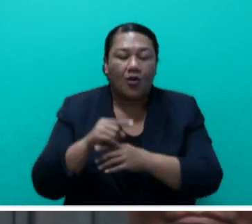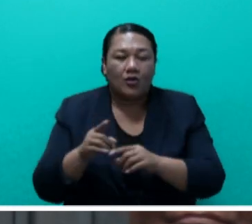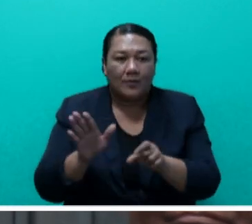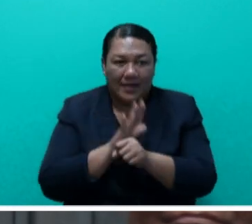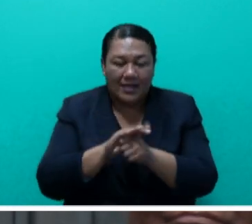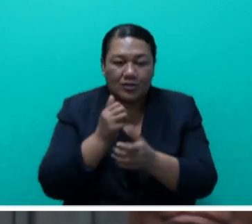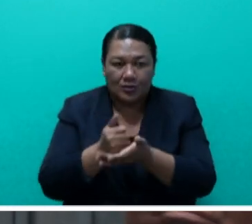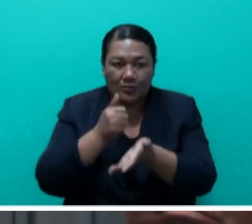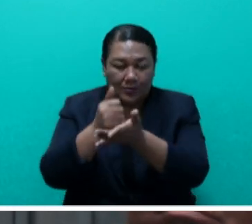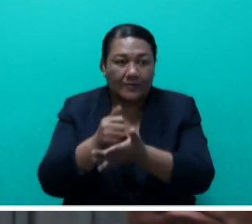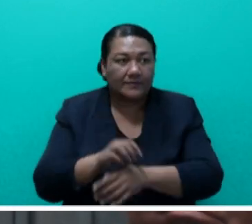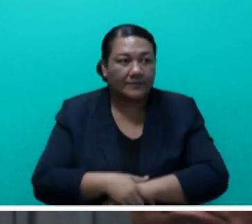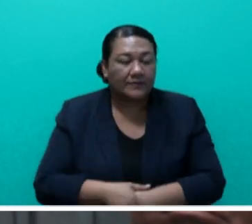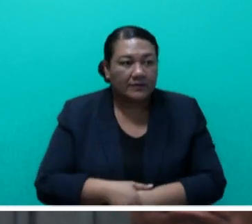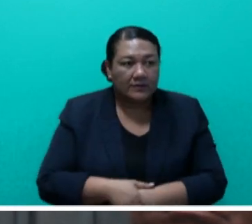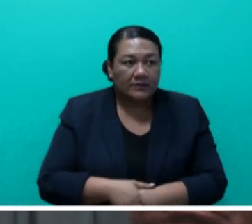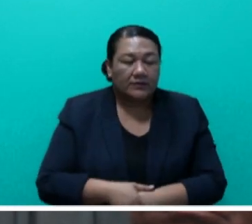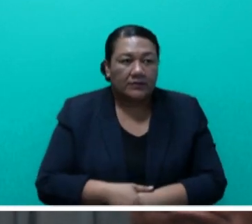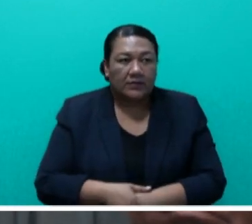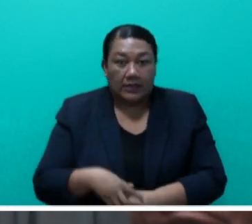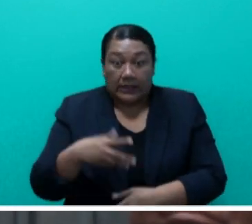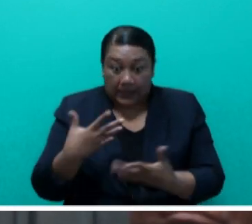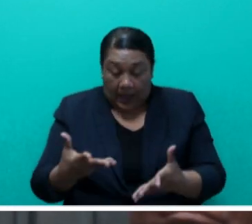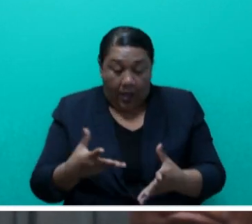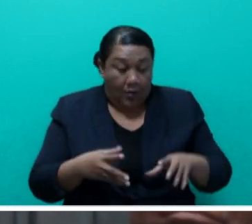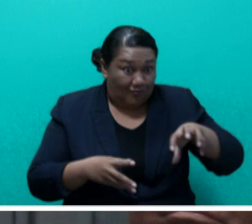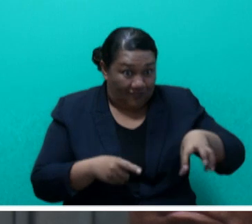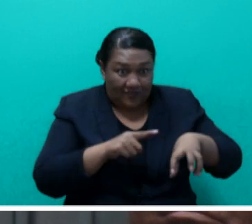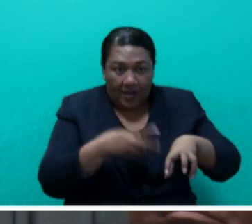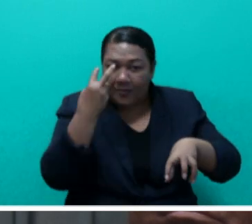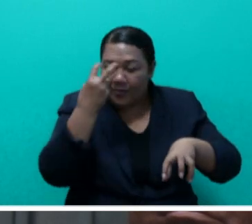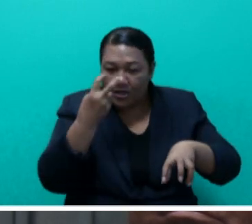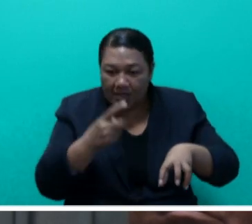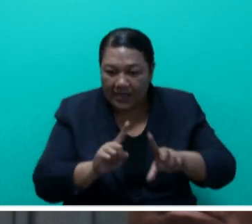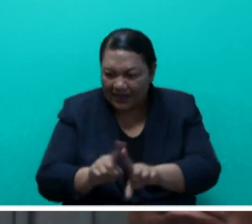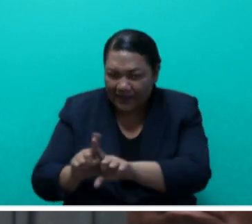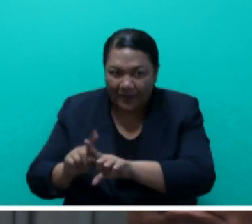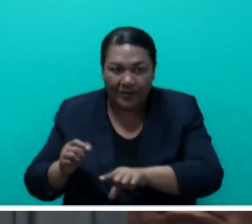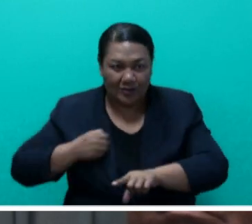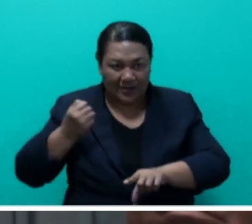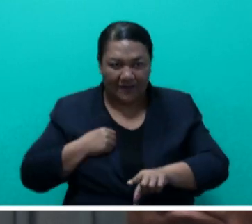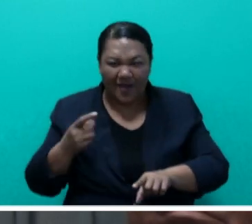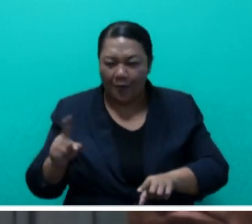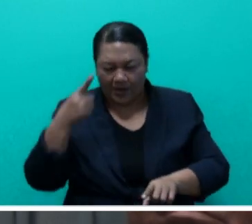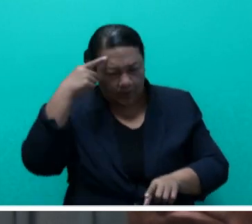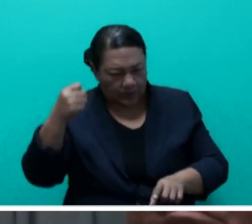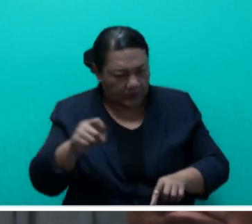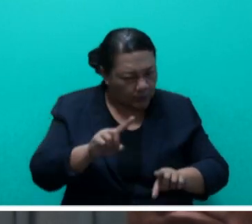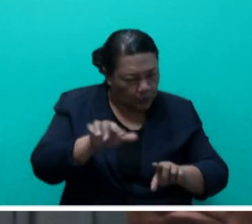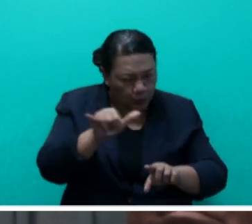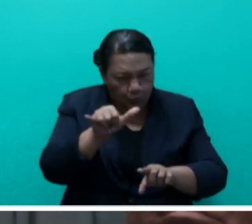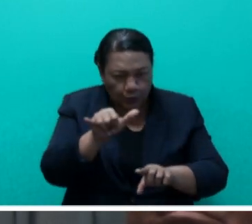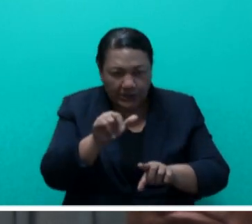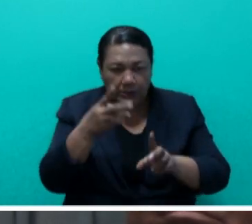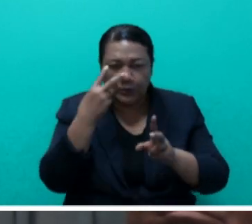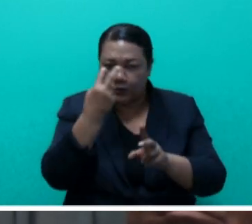permanent sample plots to monitor the growth of each species and the survival to help determine which species to plant